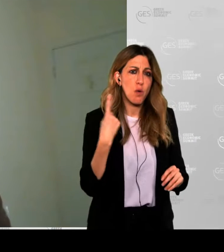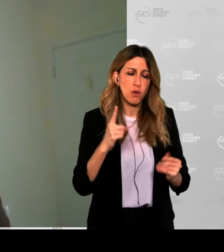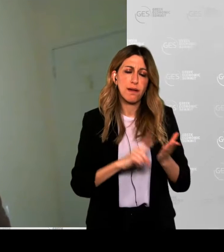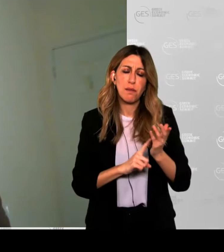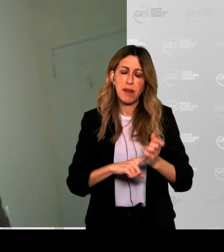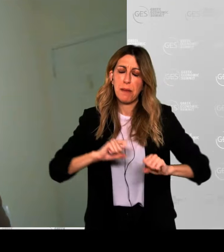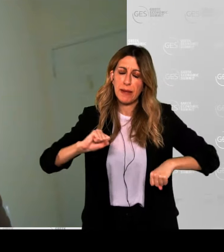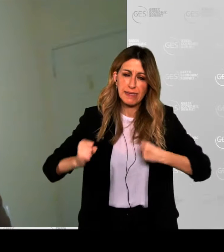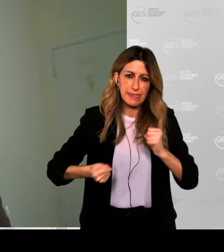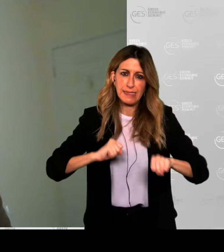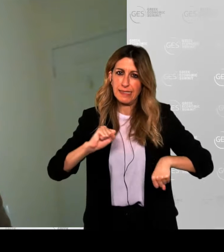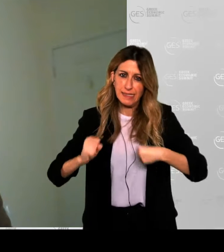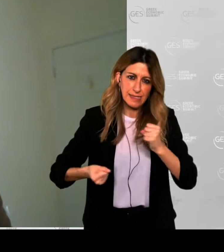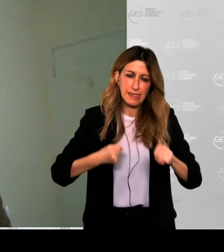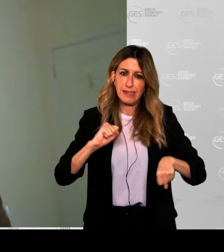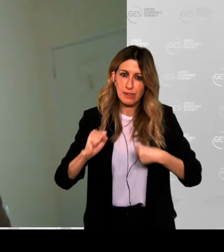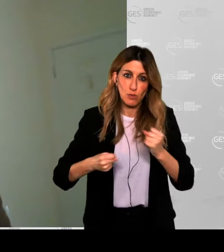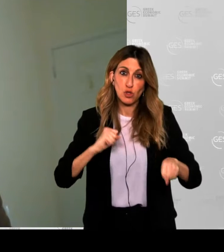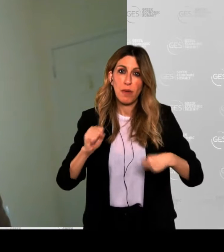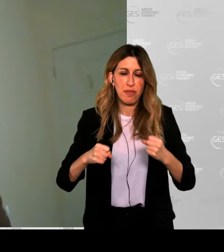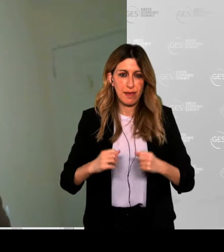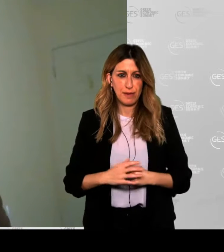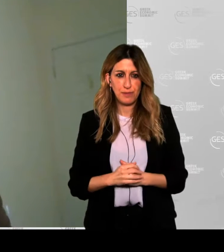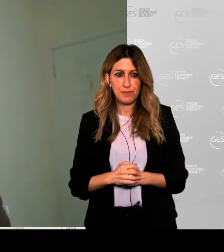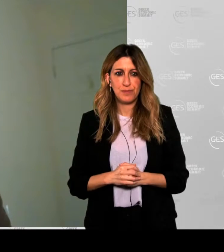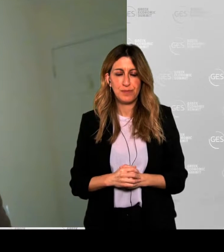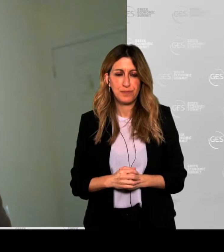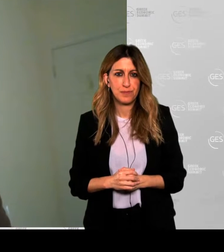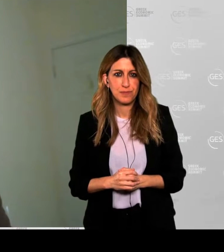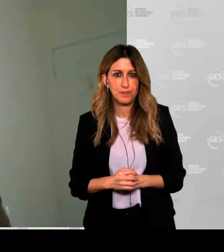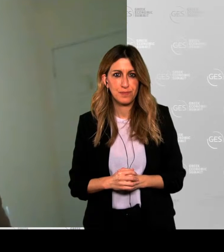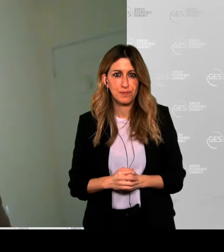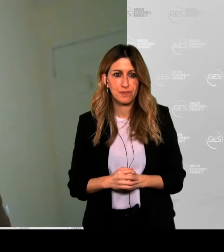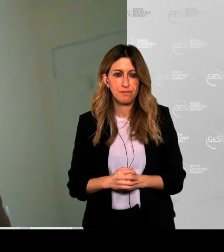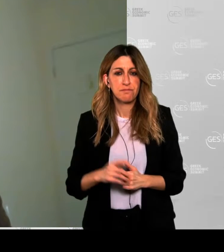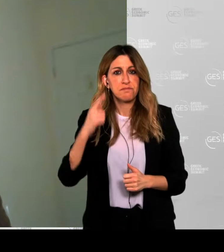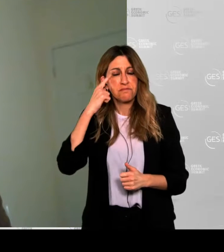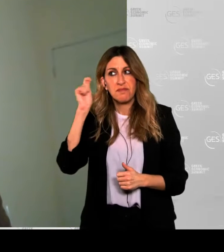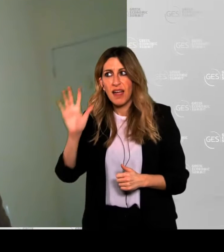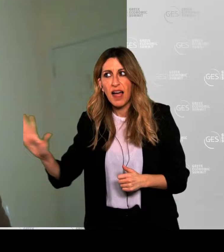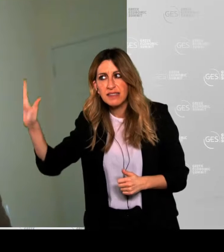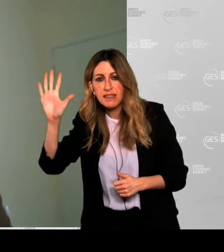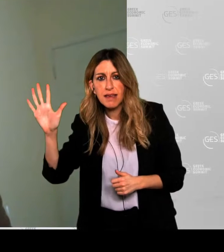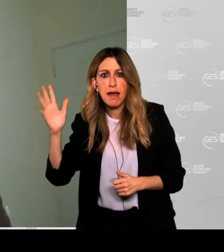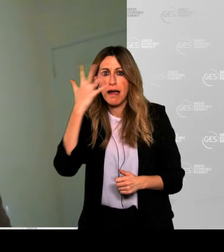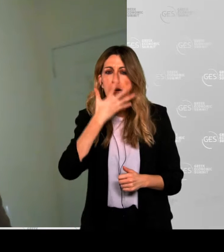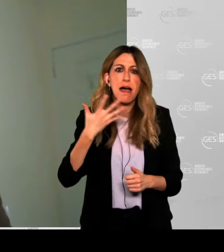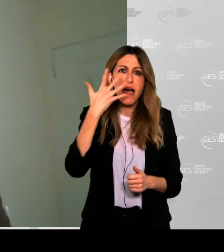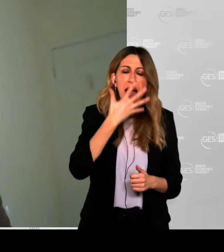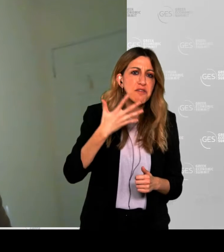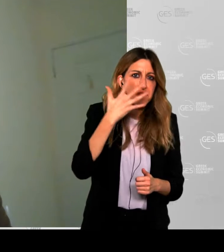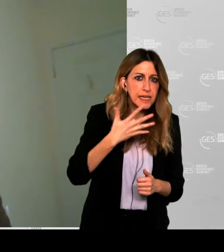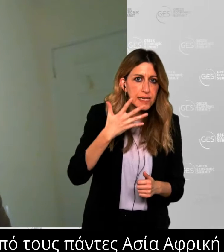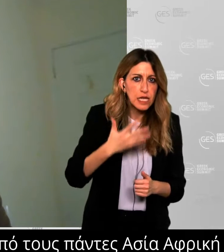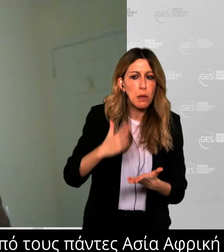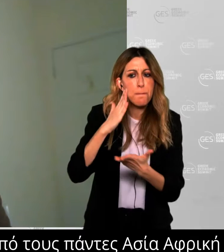quite pleased. Standard Chartered operates in 59 markets across Asia, Africa, and the Middle East. At the start of COP26, 20 of our footprint markets have